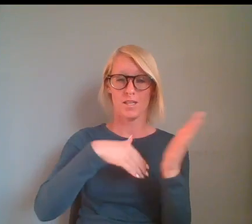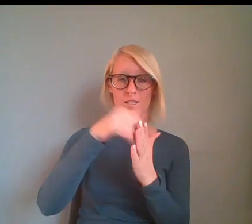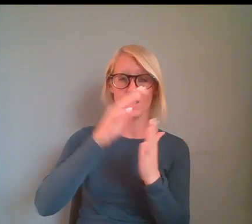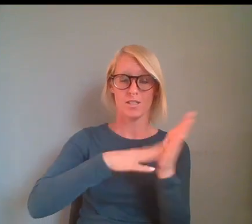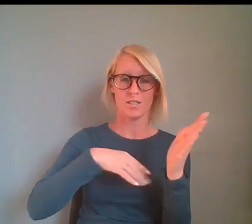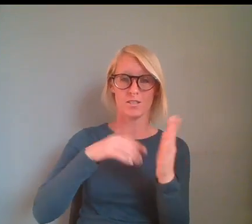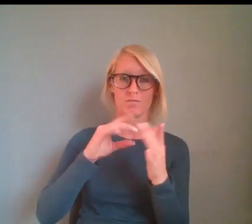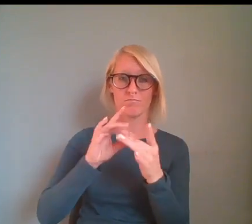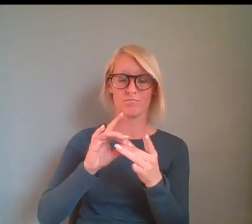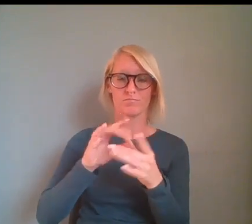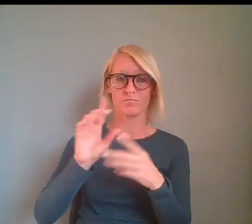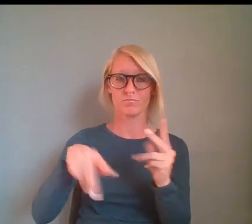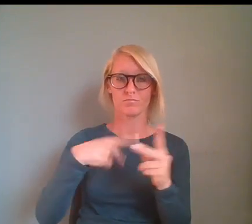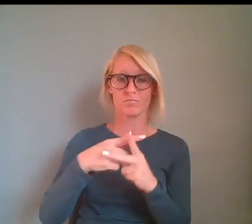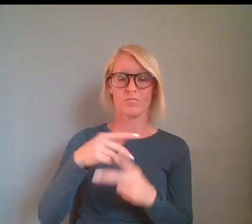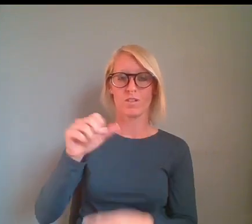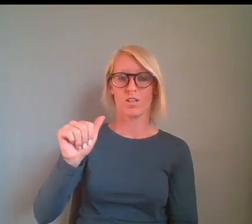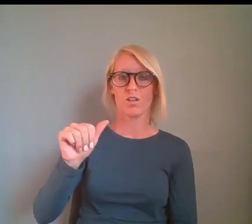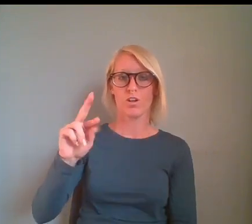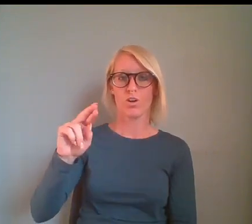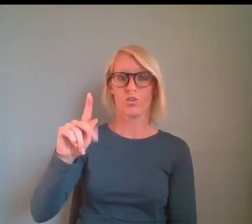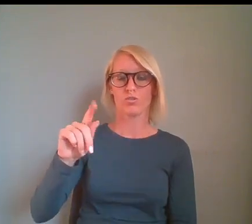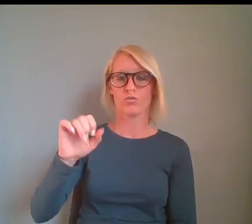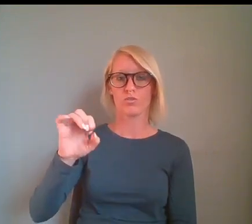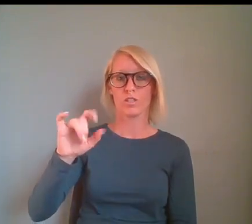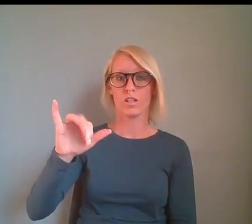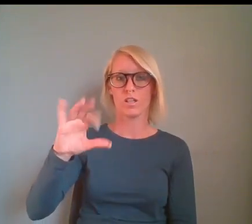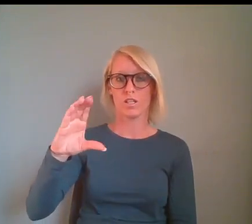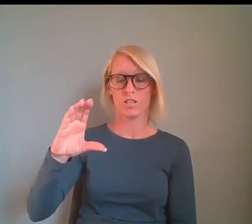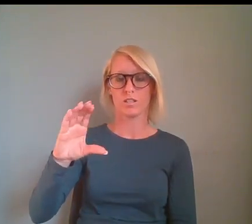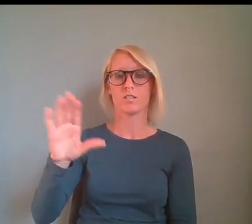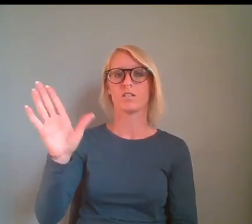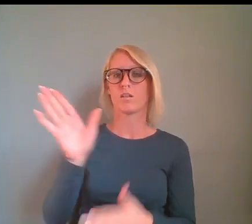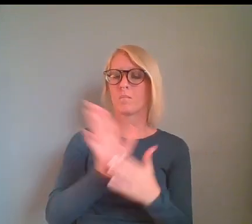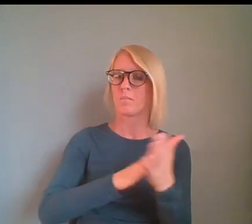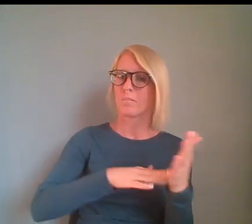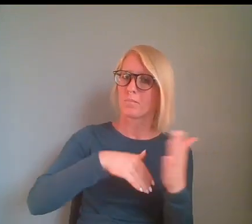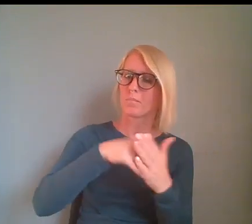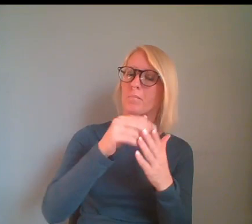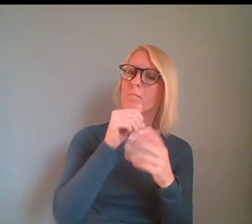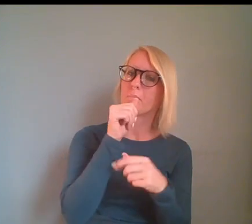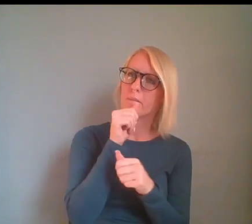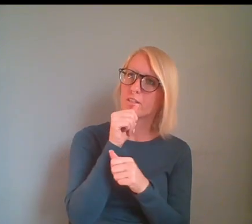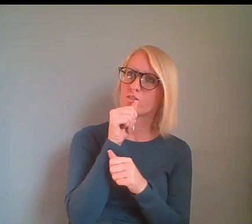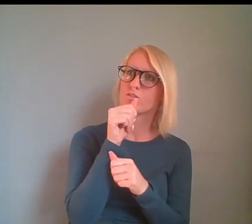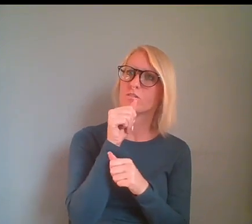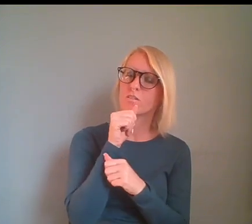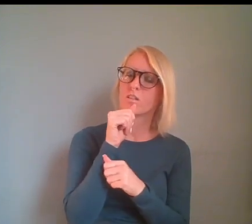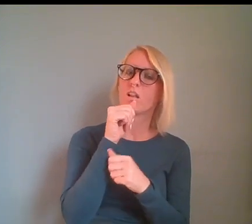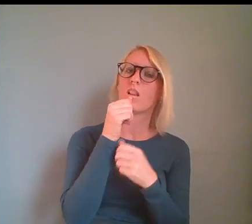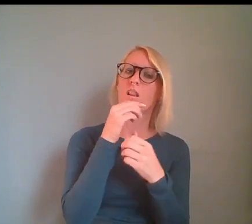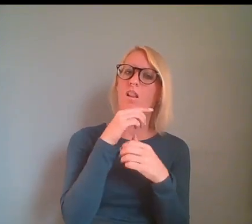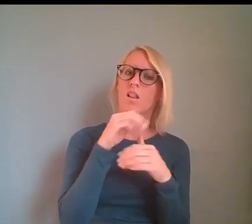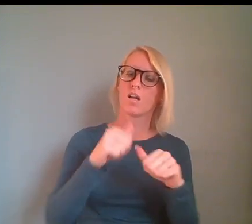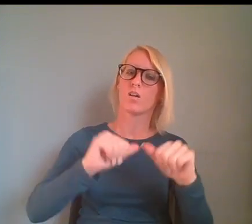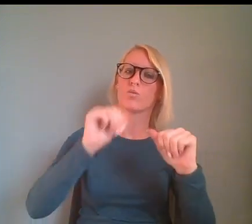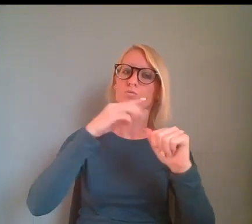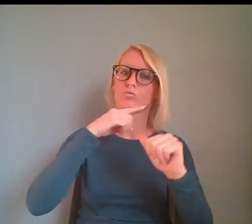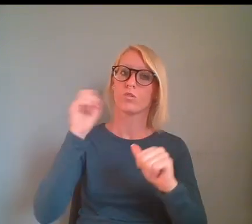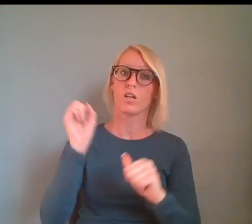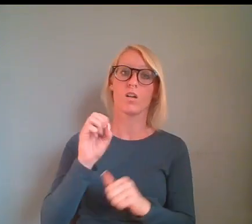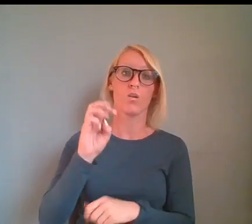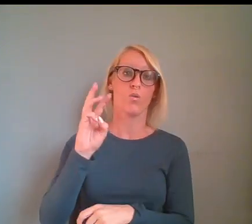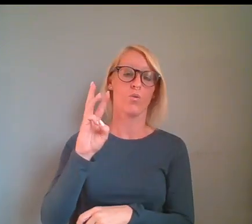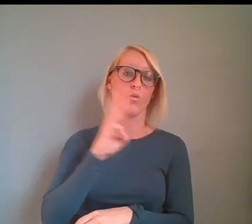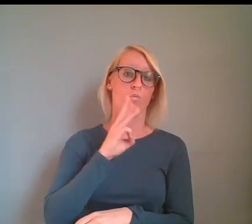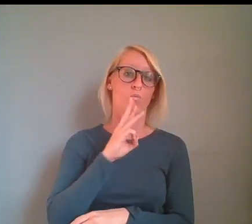like water, and brush that on. You just have to be patient and let it dry in between, or watercolor works really great. And